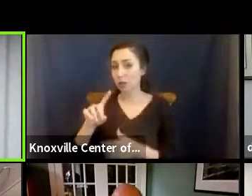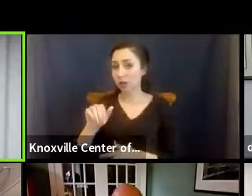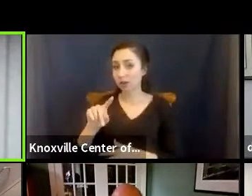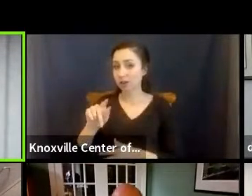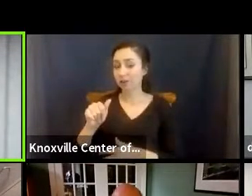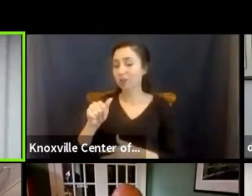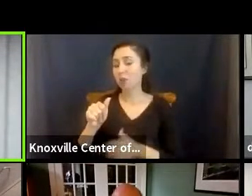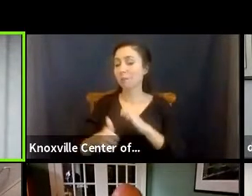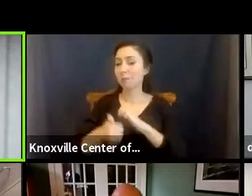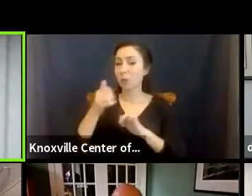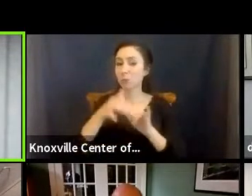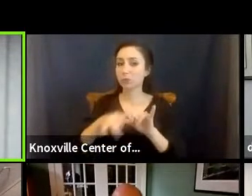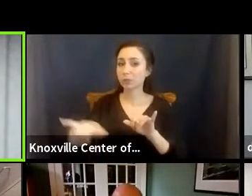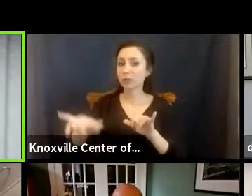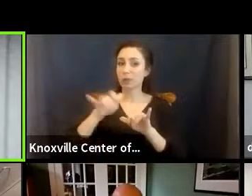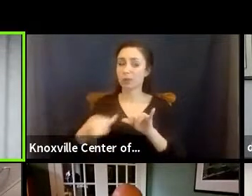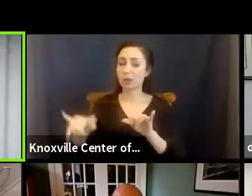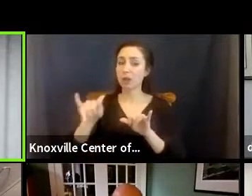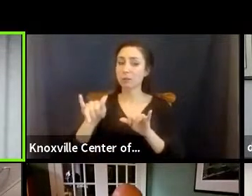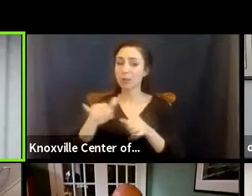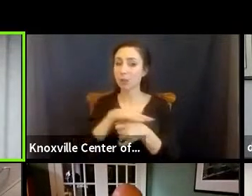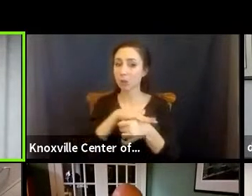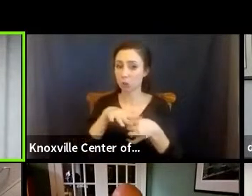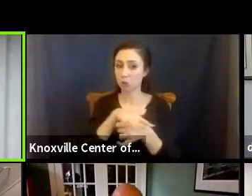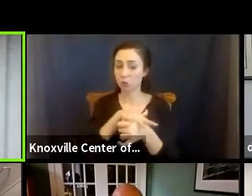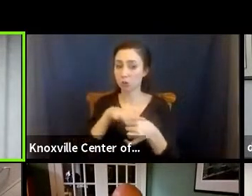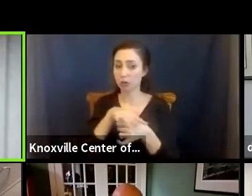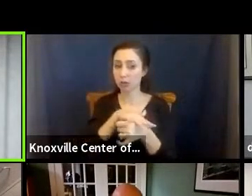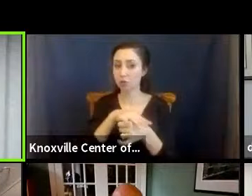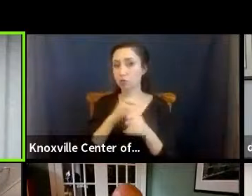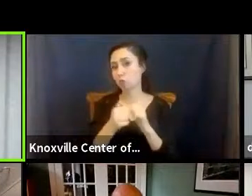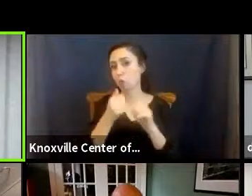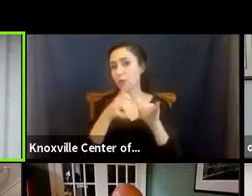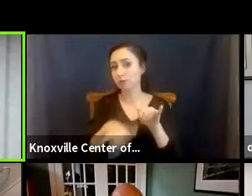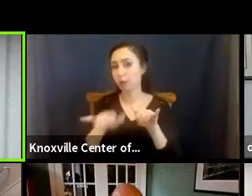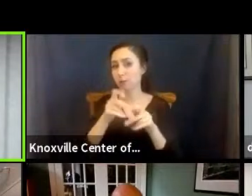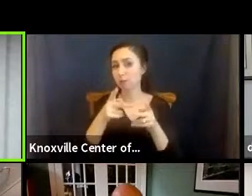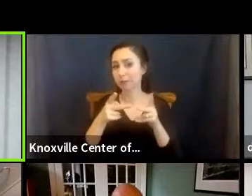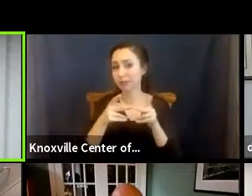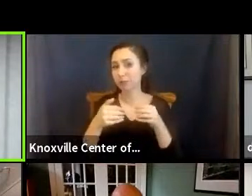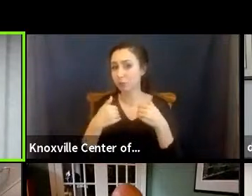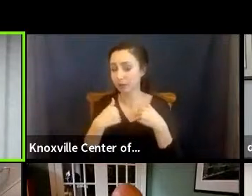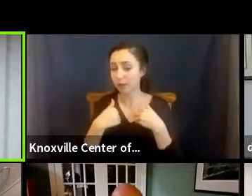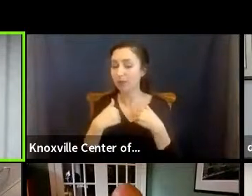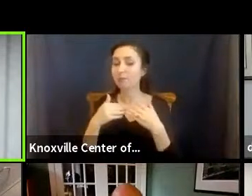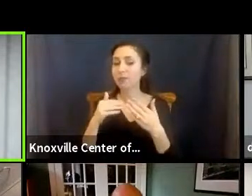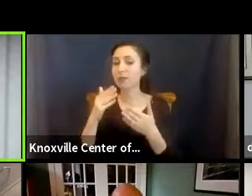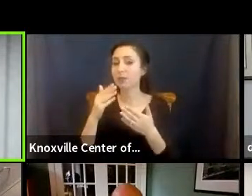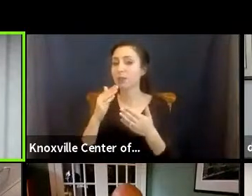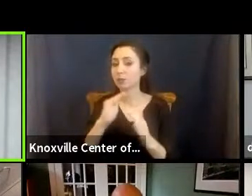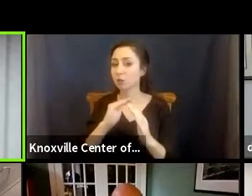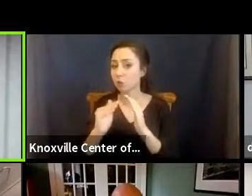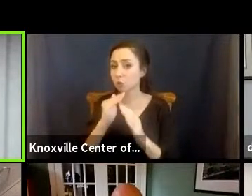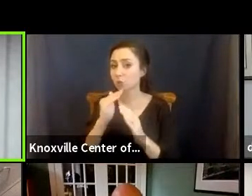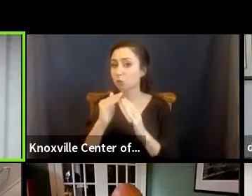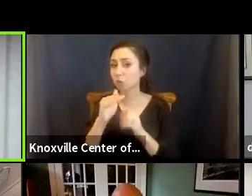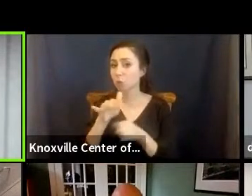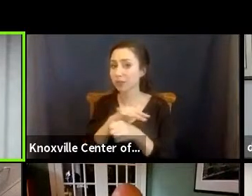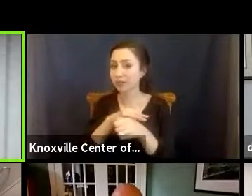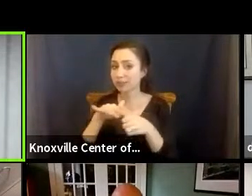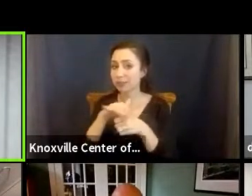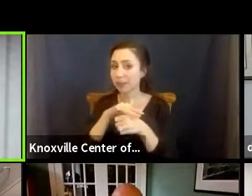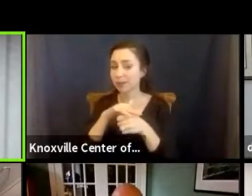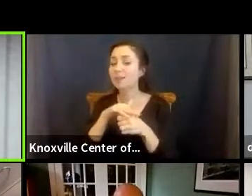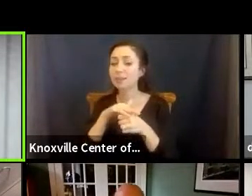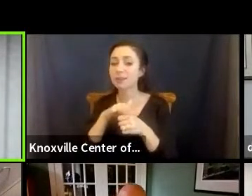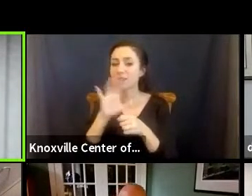location in our most common place to have a cluster is a community setting. And Charity, can you off the top of